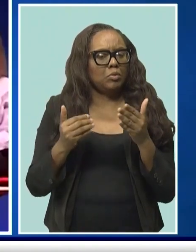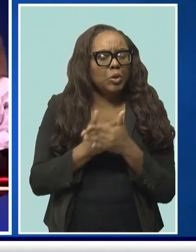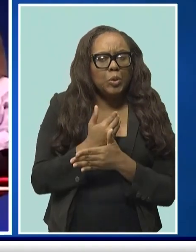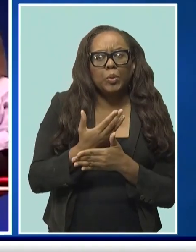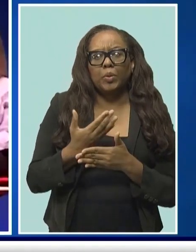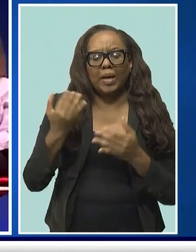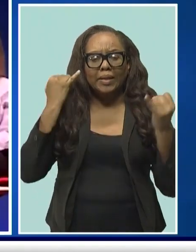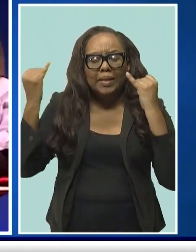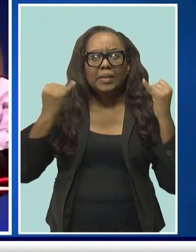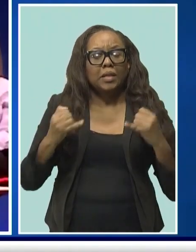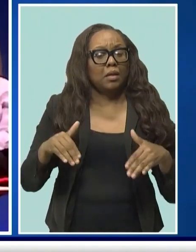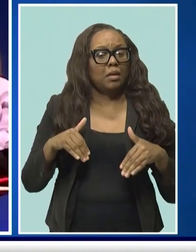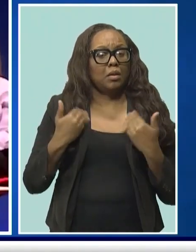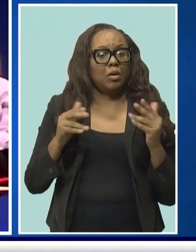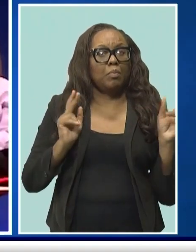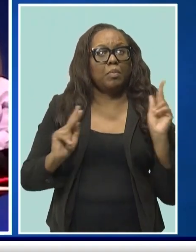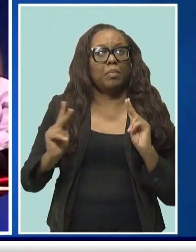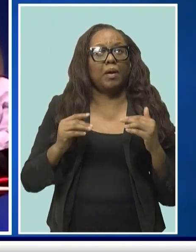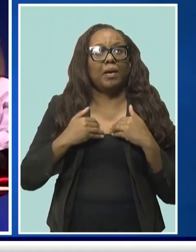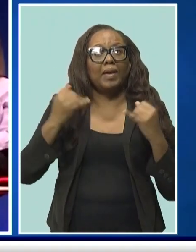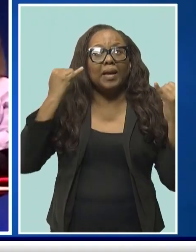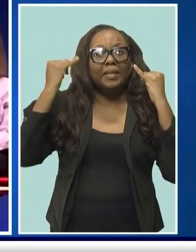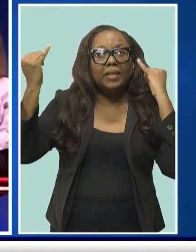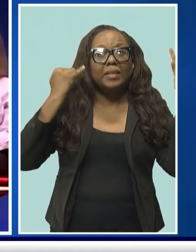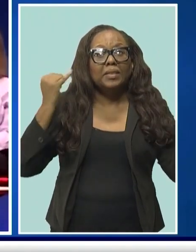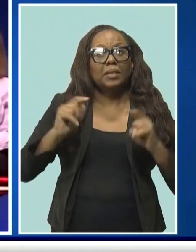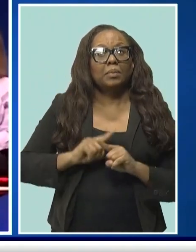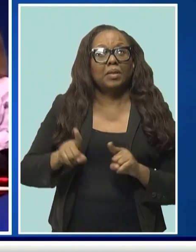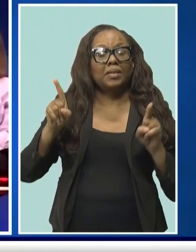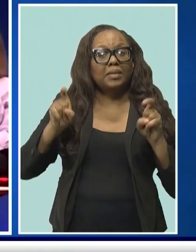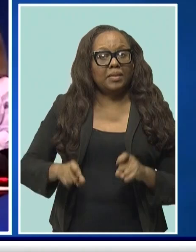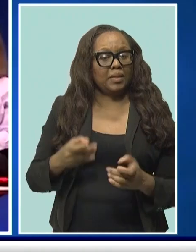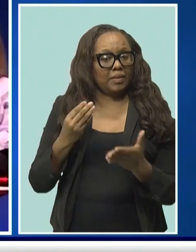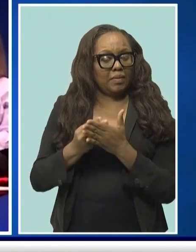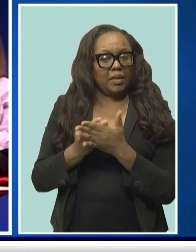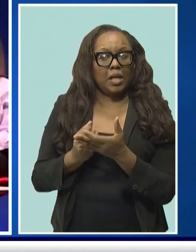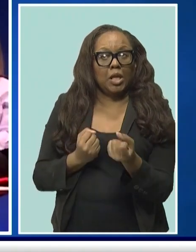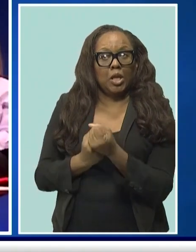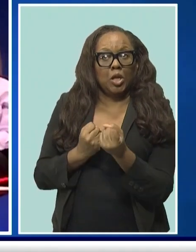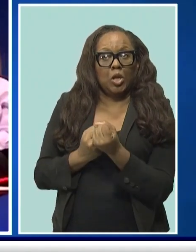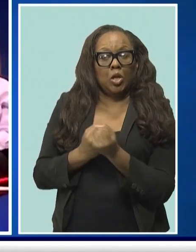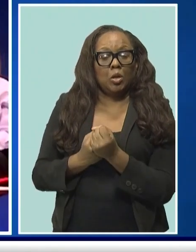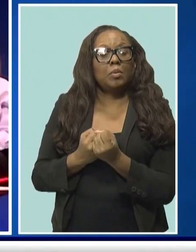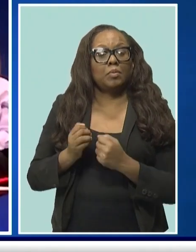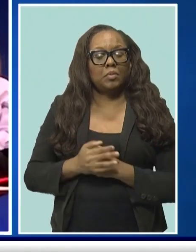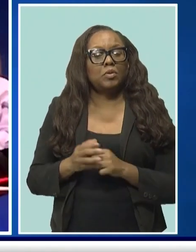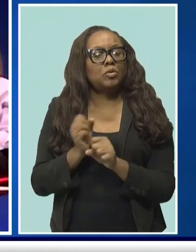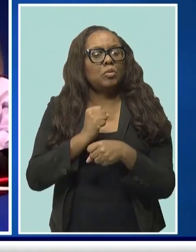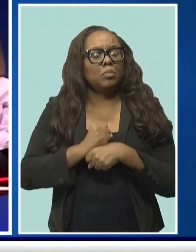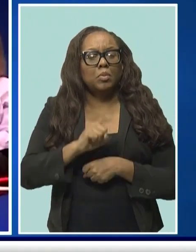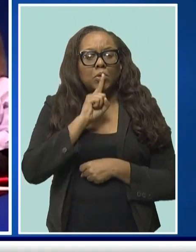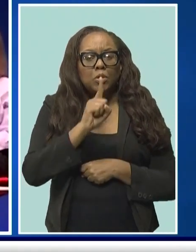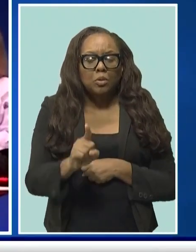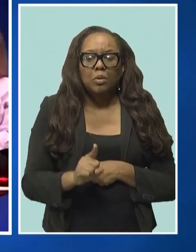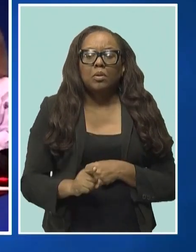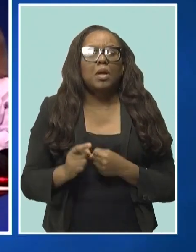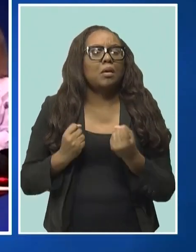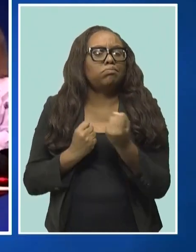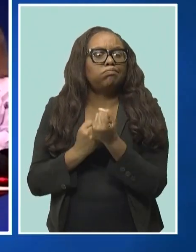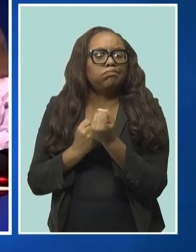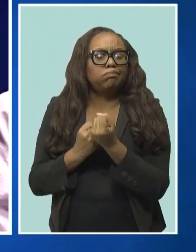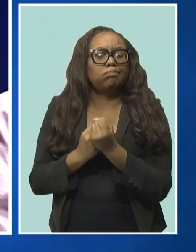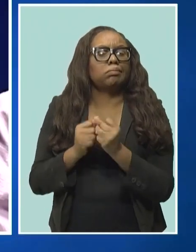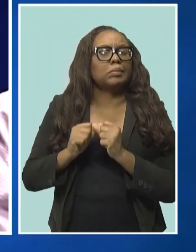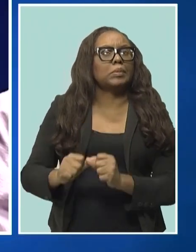just need the necessary financial support and capacity building instruments as well to ensure that their advocacy journeys